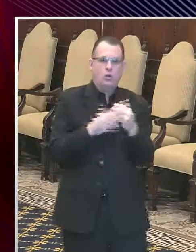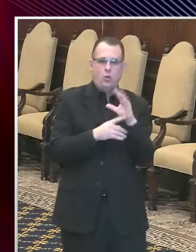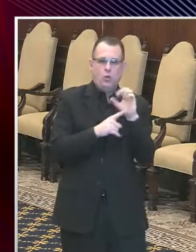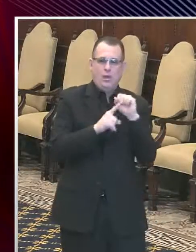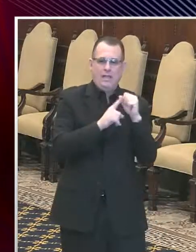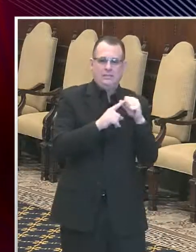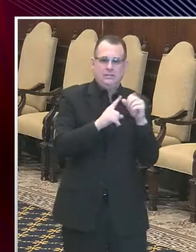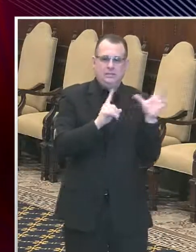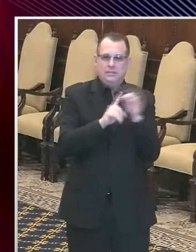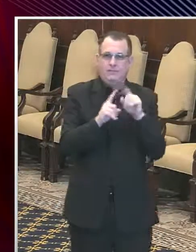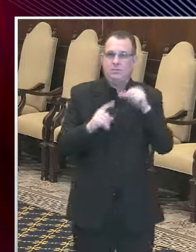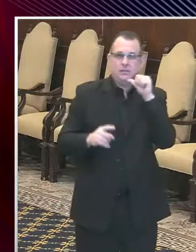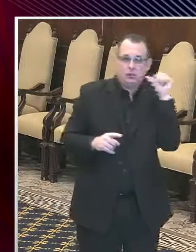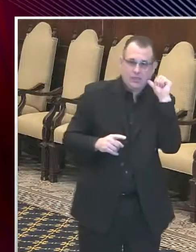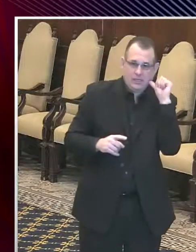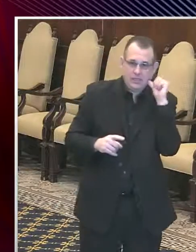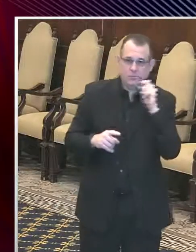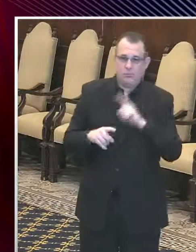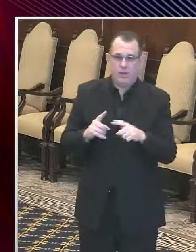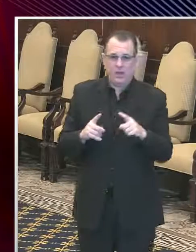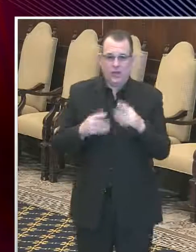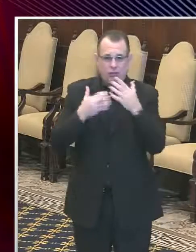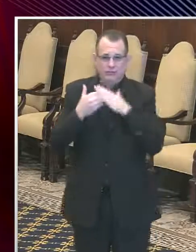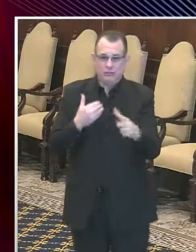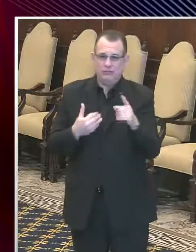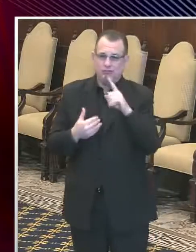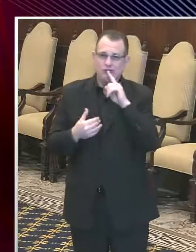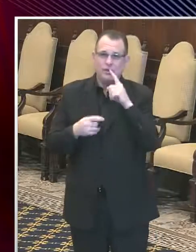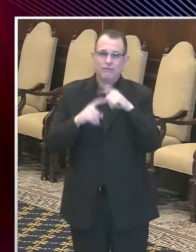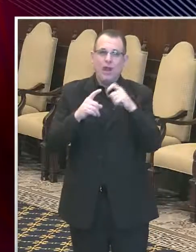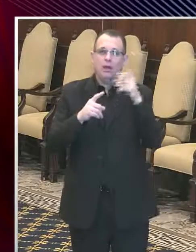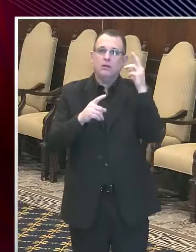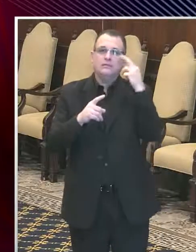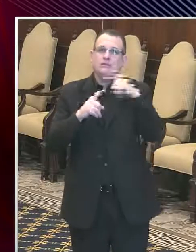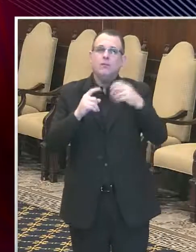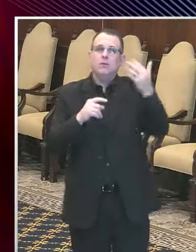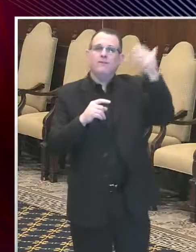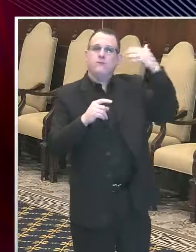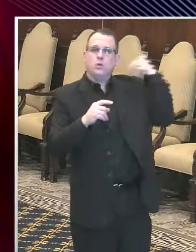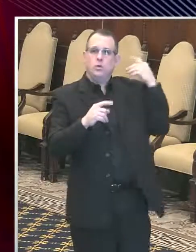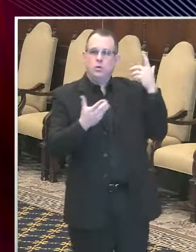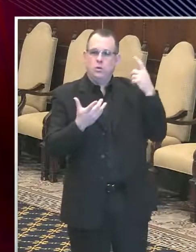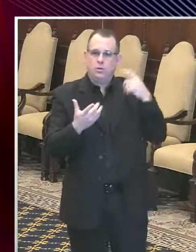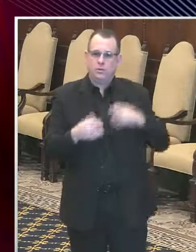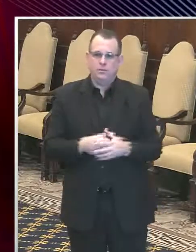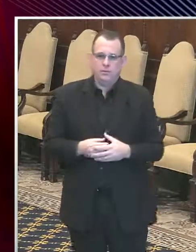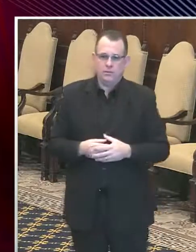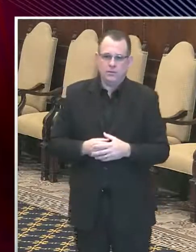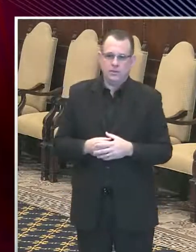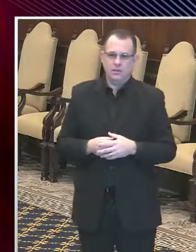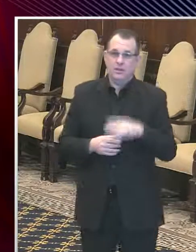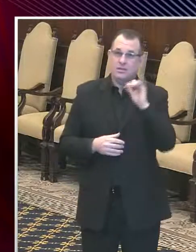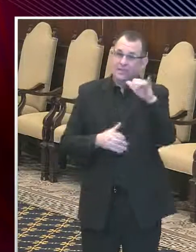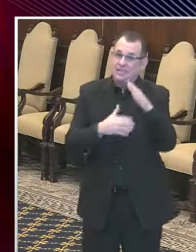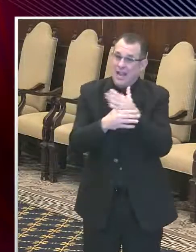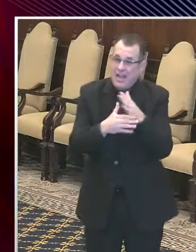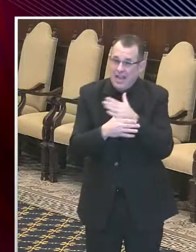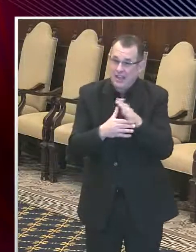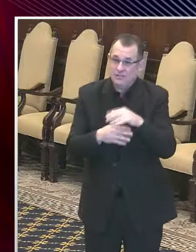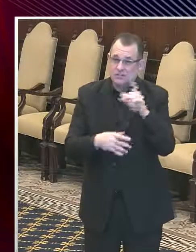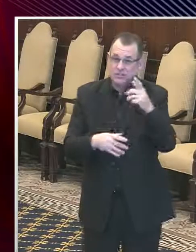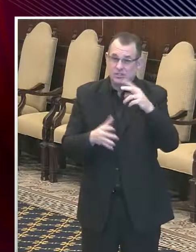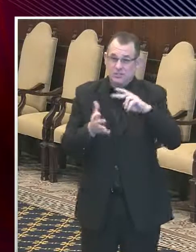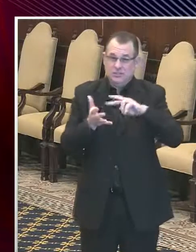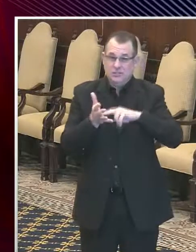last 2 or 3 days for the city, which is about average of where we were. It means that the peak of the epidemic is actually higher than what we previously